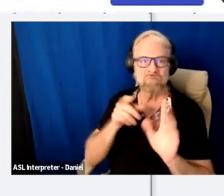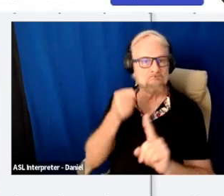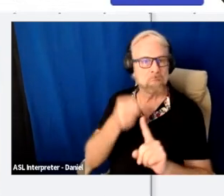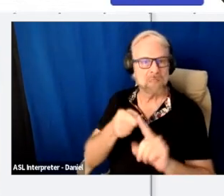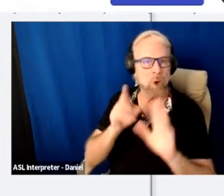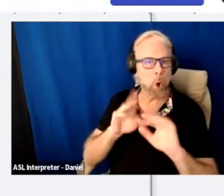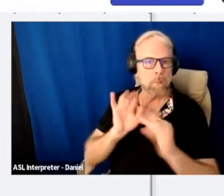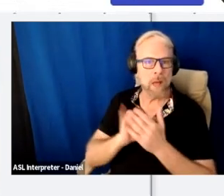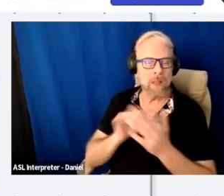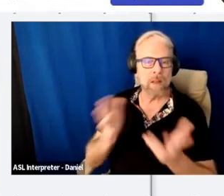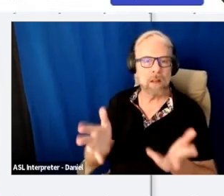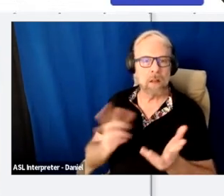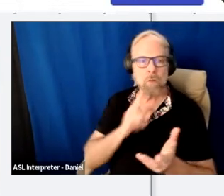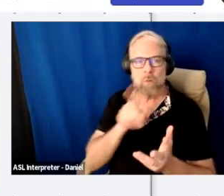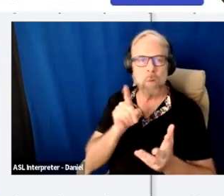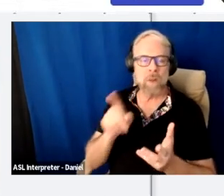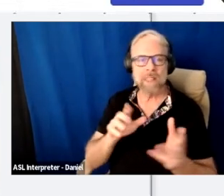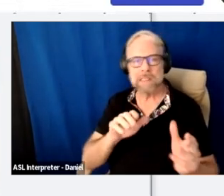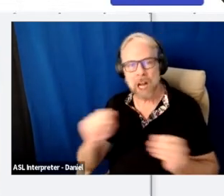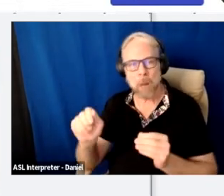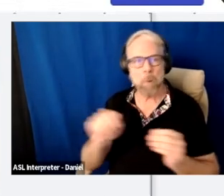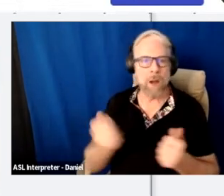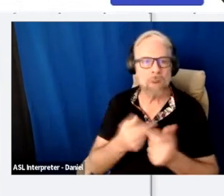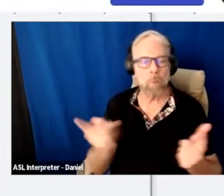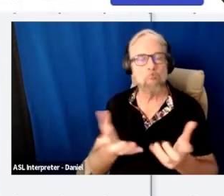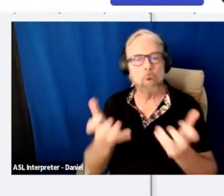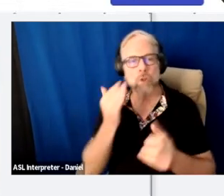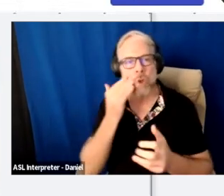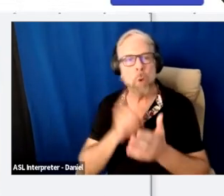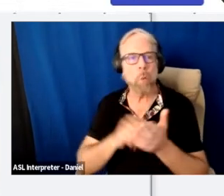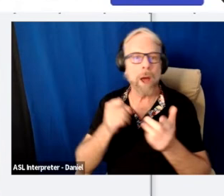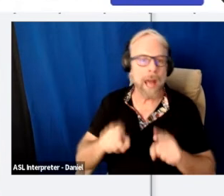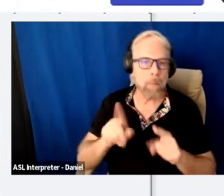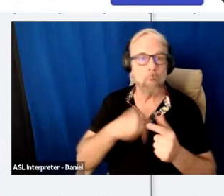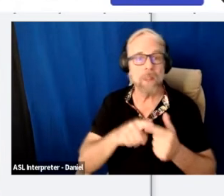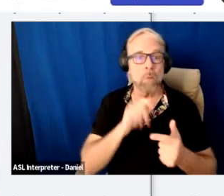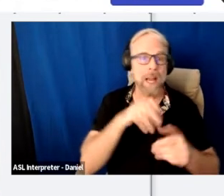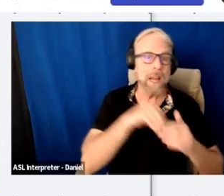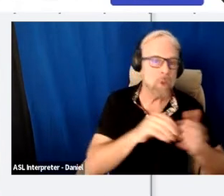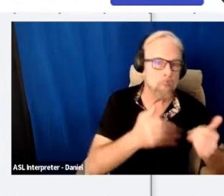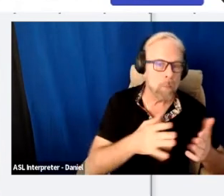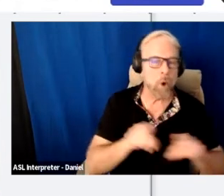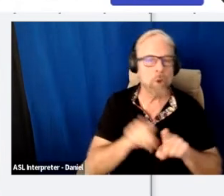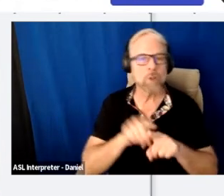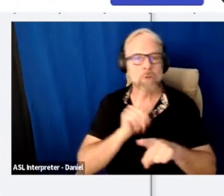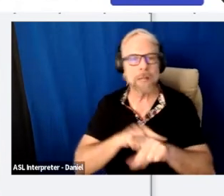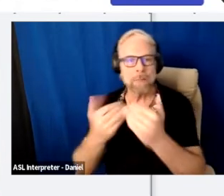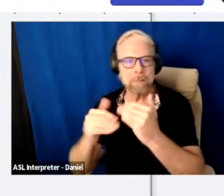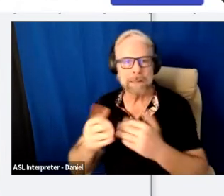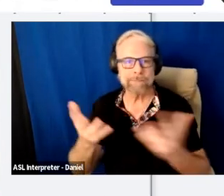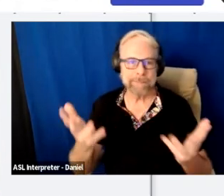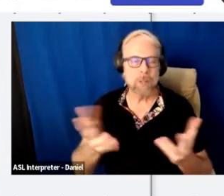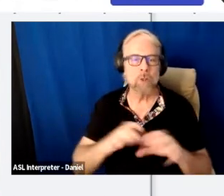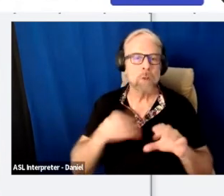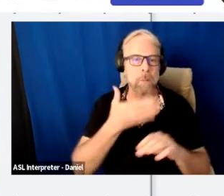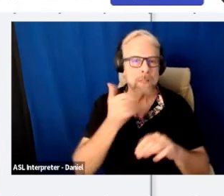there's going to be this tug and pull between everyone wanting to know what happened when they weren't in the room and just the shortness of time. Yep. So you'll do the best you